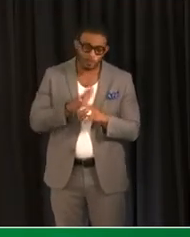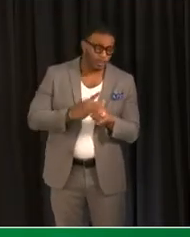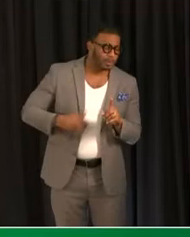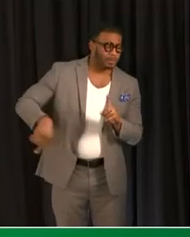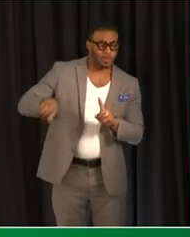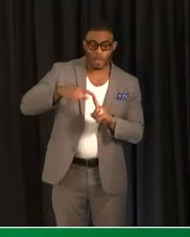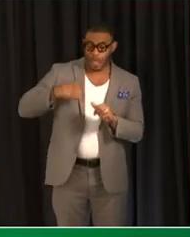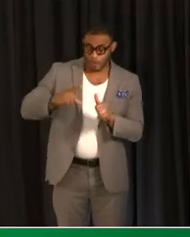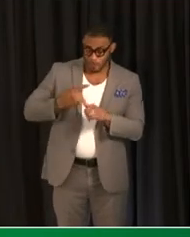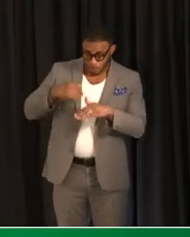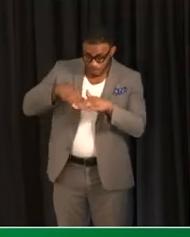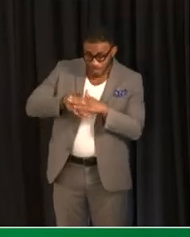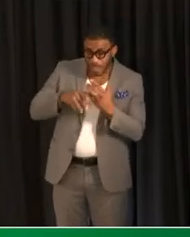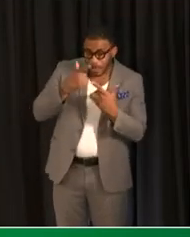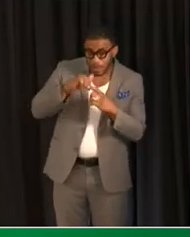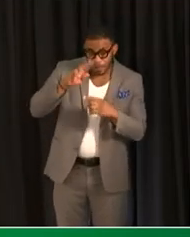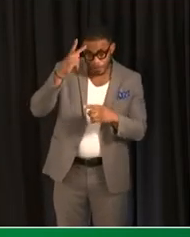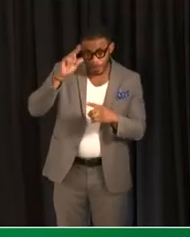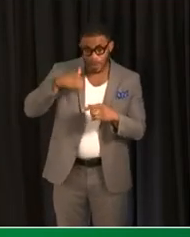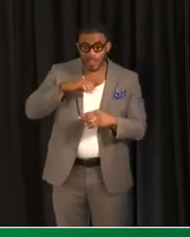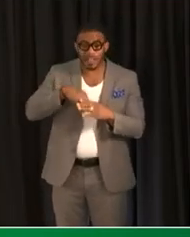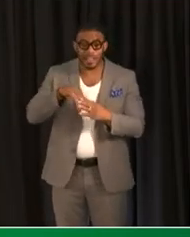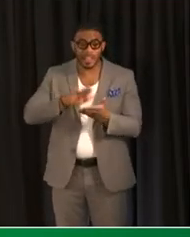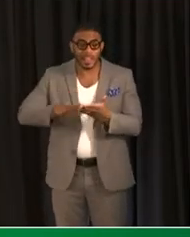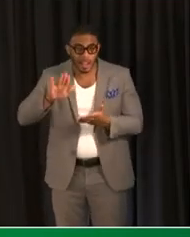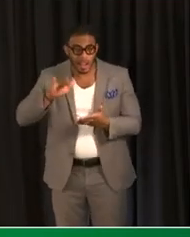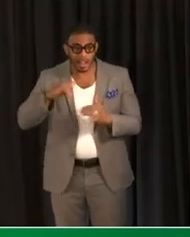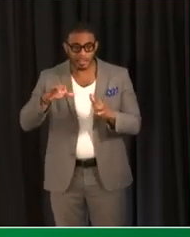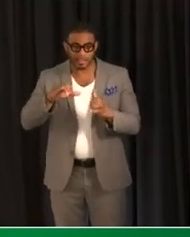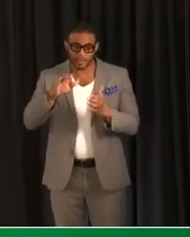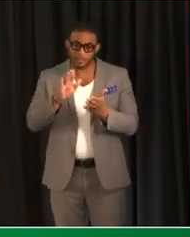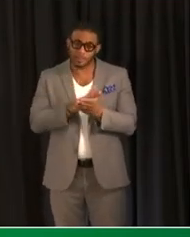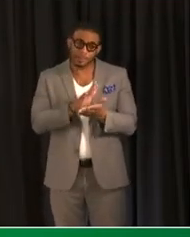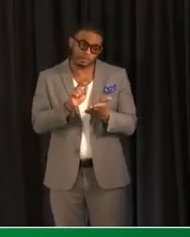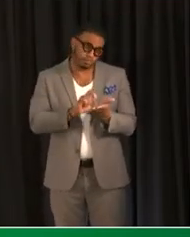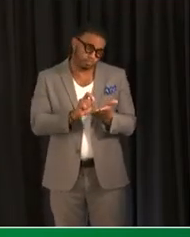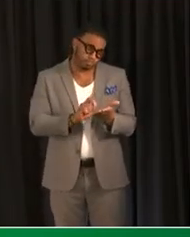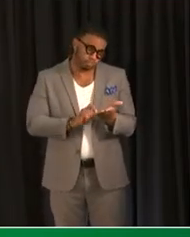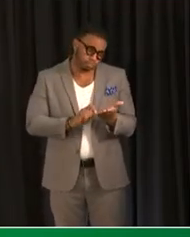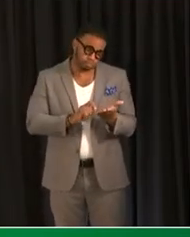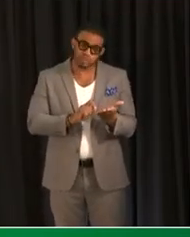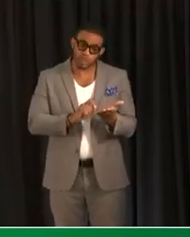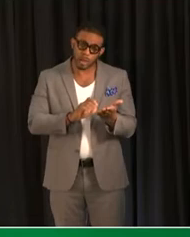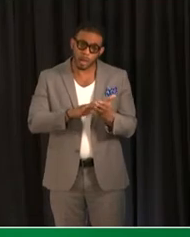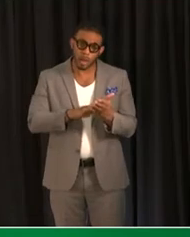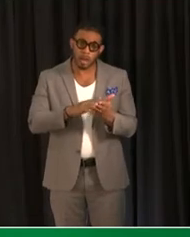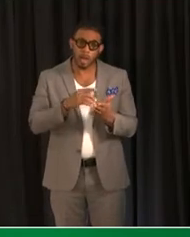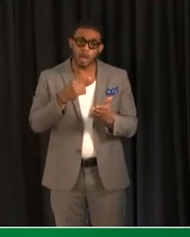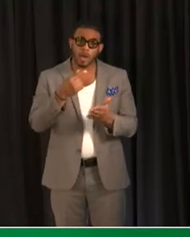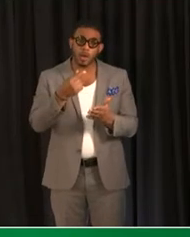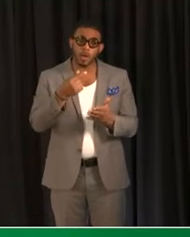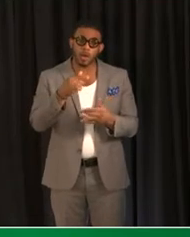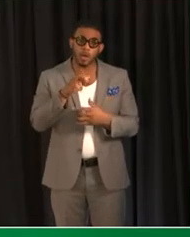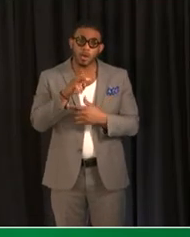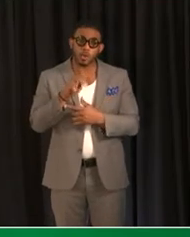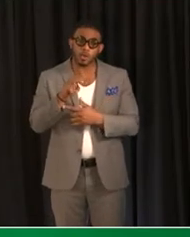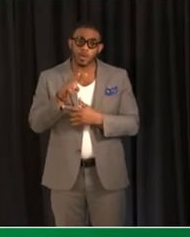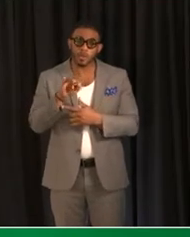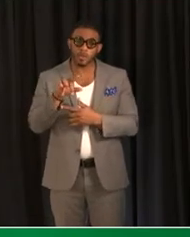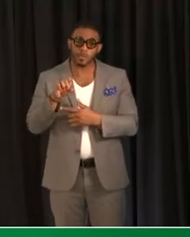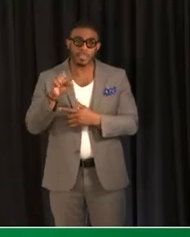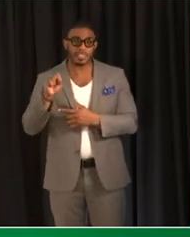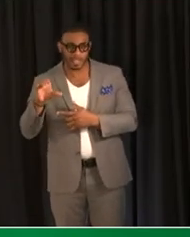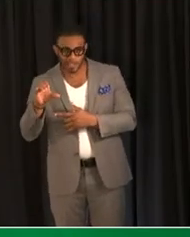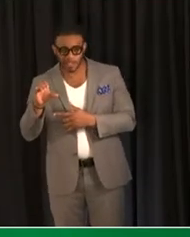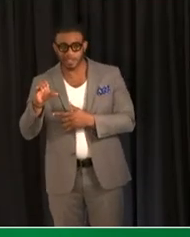circle moment. I first got interested in politics when I was in college. I did a paper on the Greenville City Council. I went to